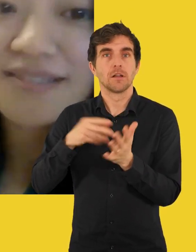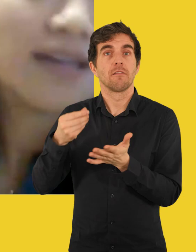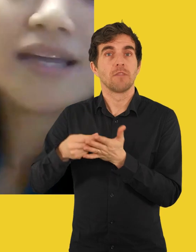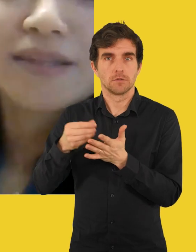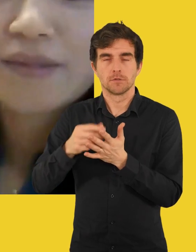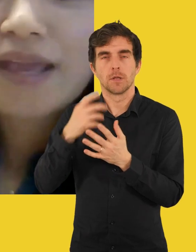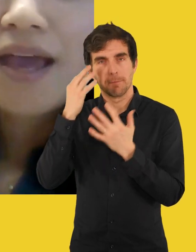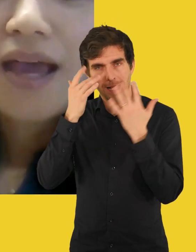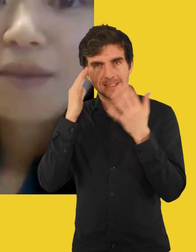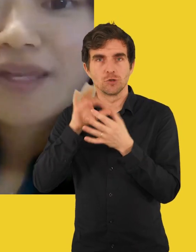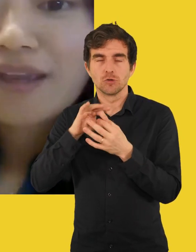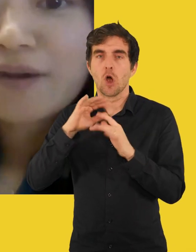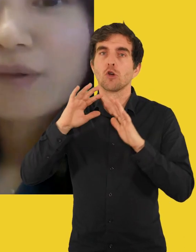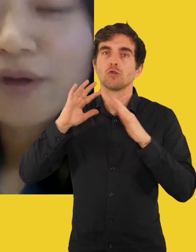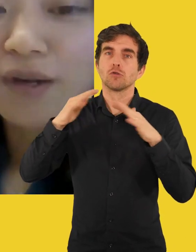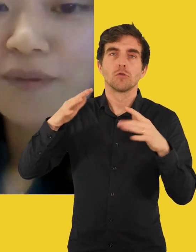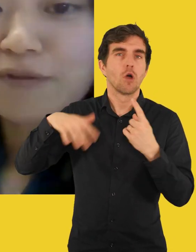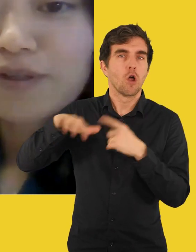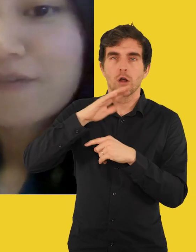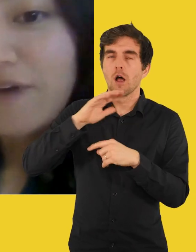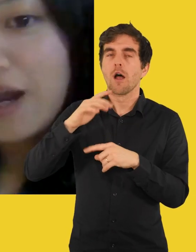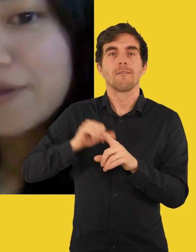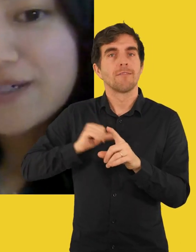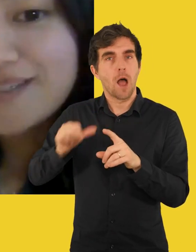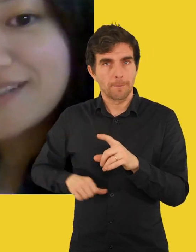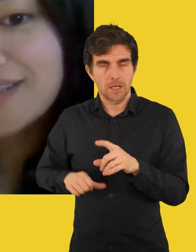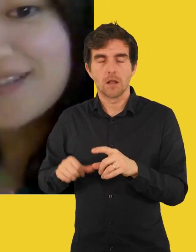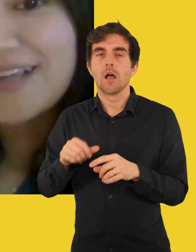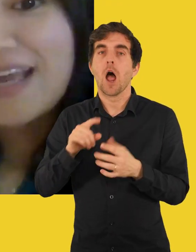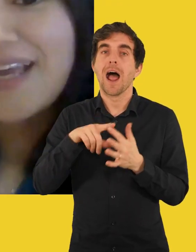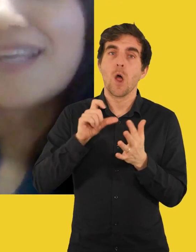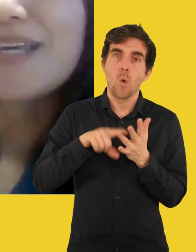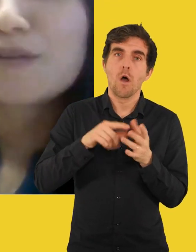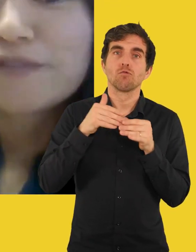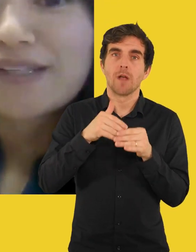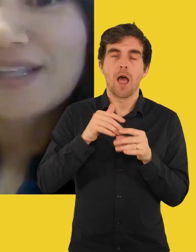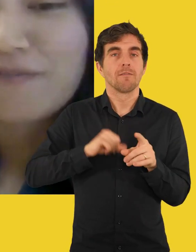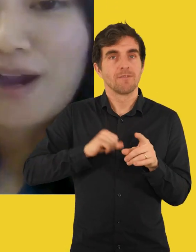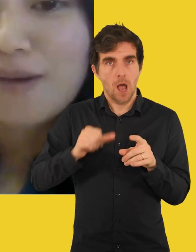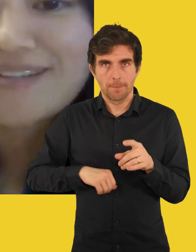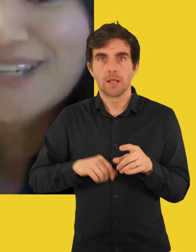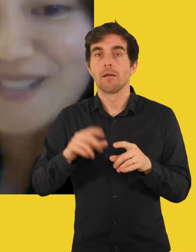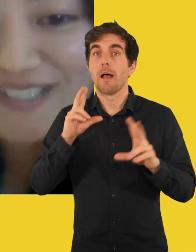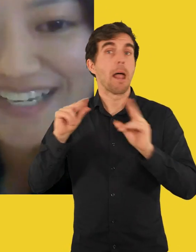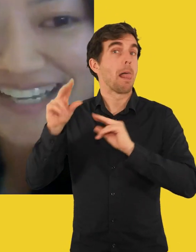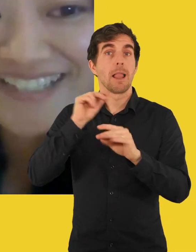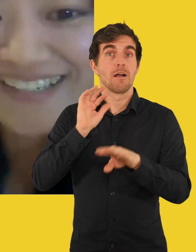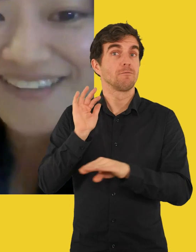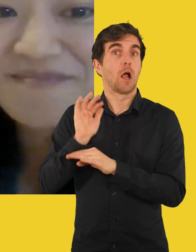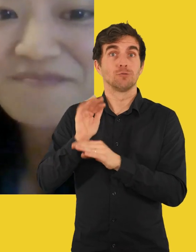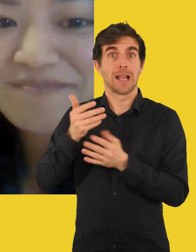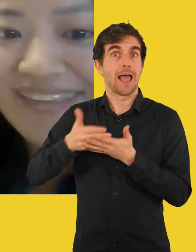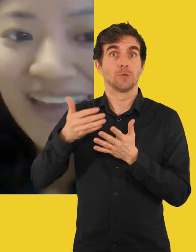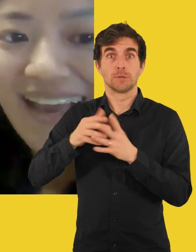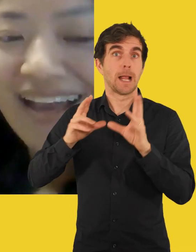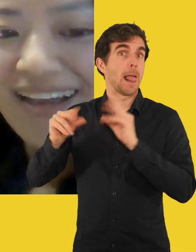Fund, and Mediator of Urban Rural Farmers, and Eco-Friendly Farmers